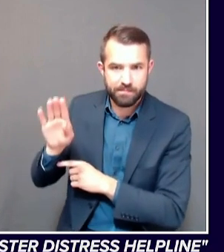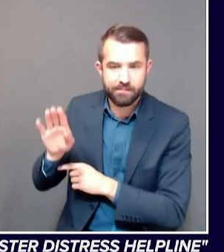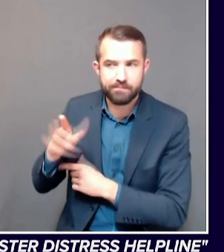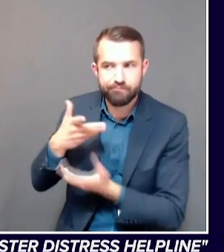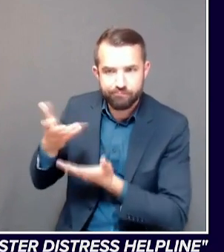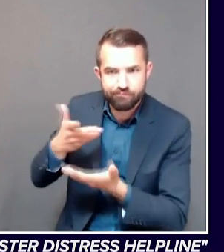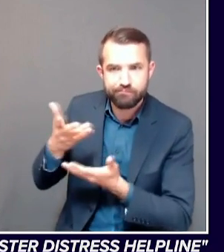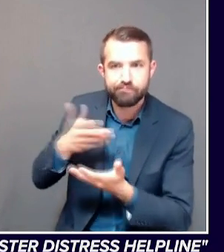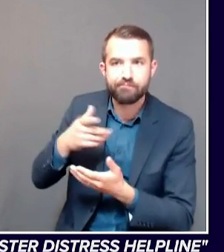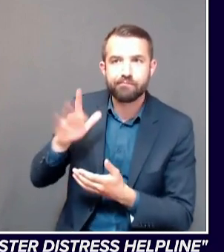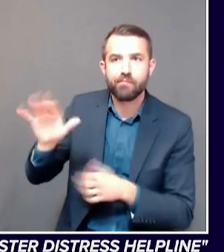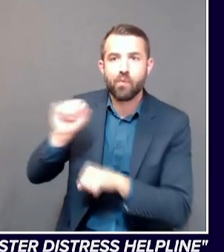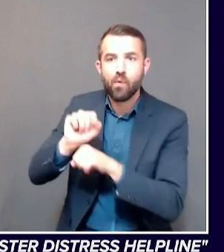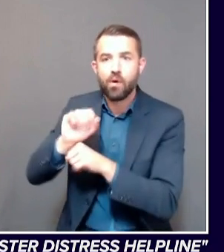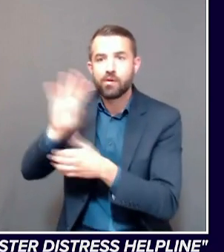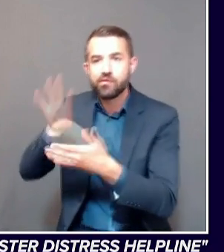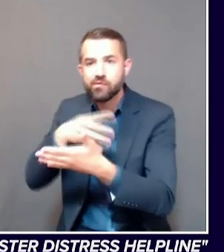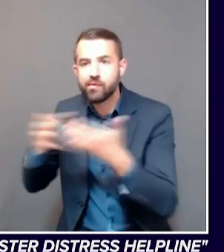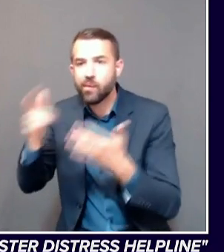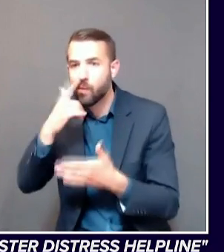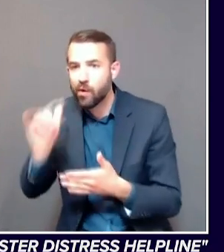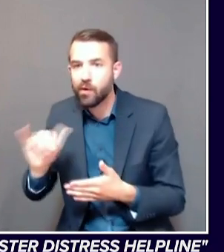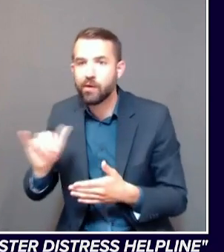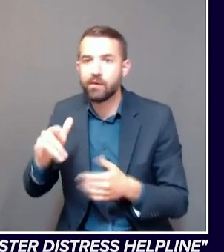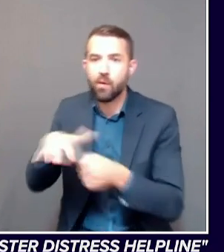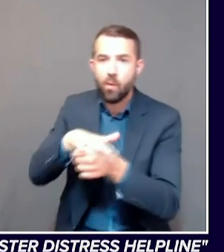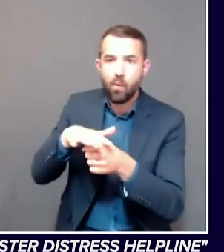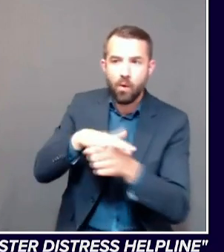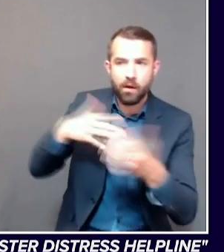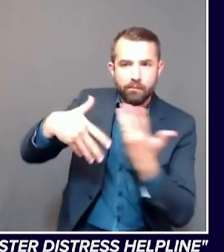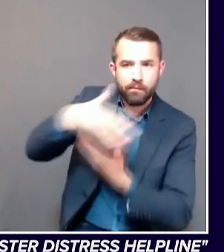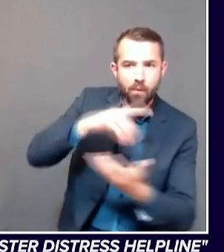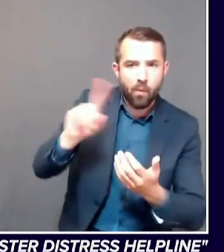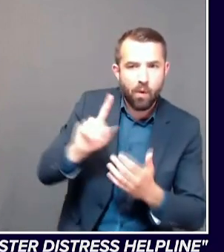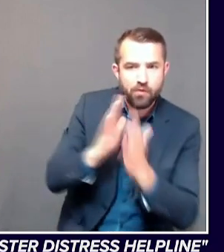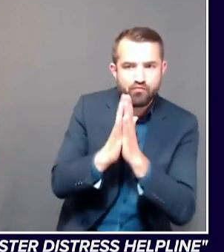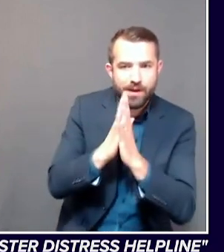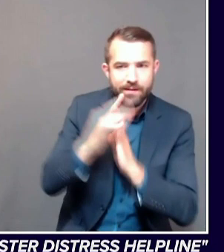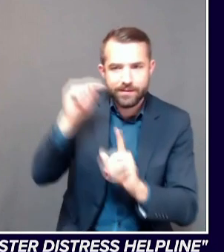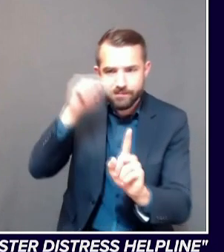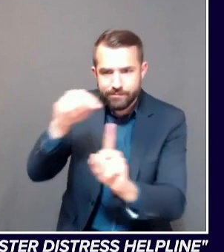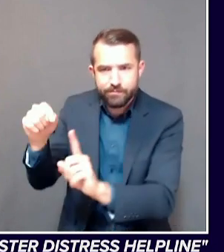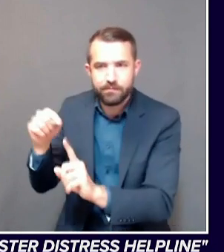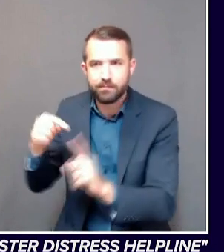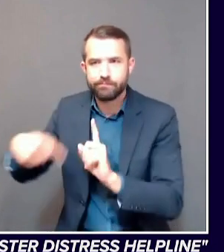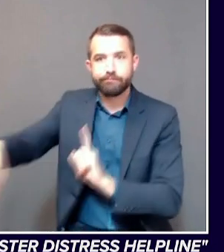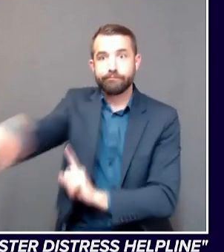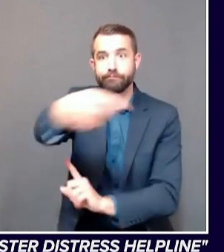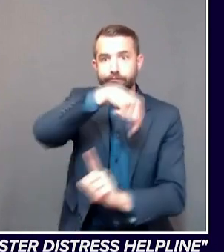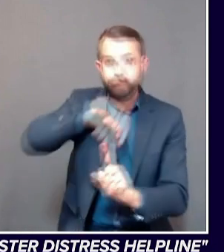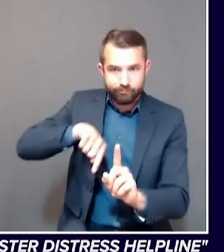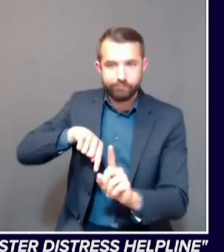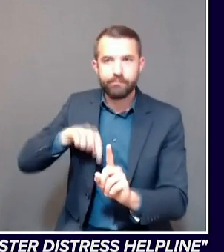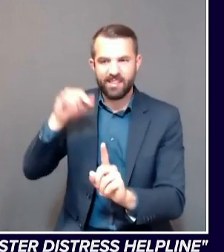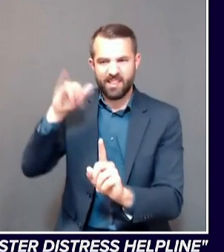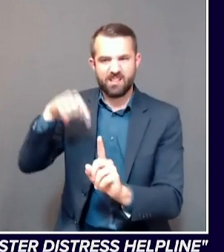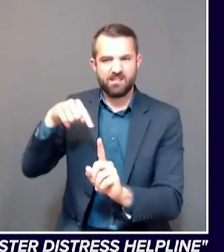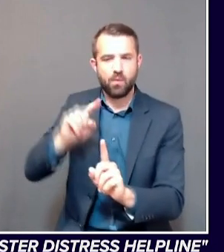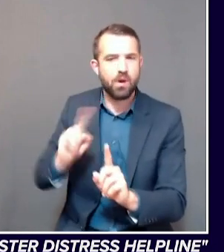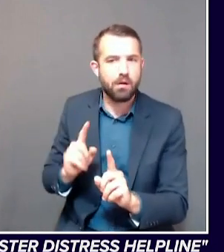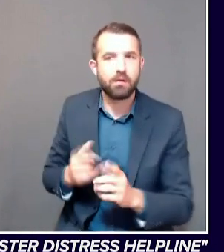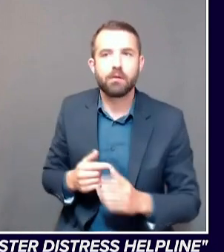work schedules and traffic patterns within the facility, I'm assuming. I don't recall you ever mentioning